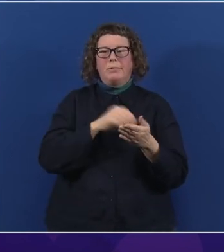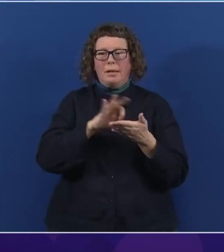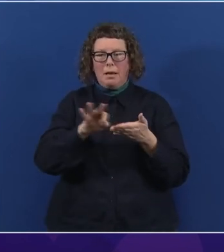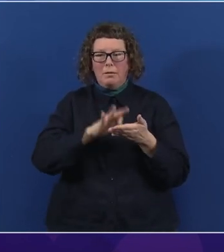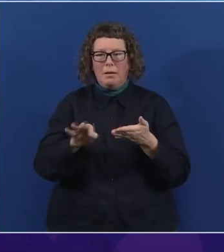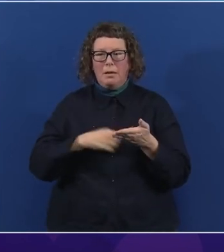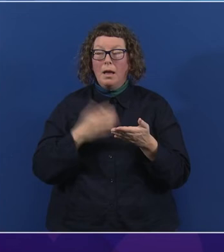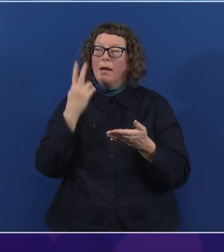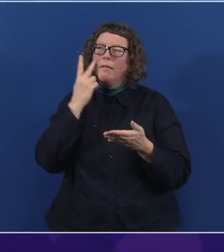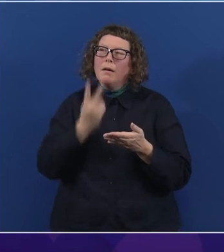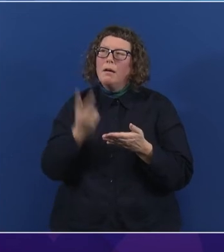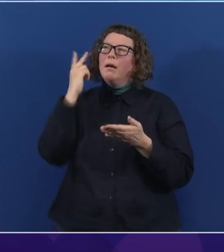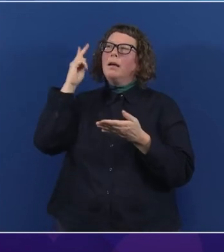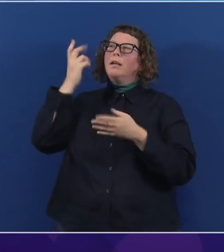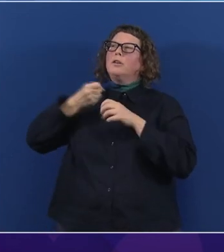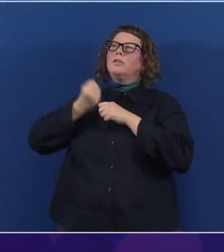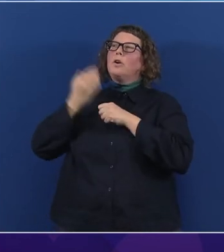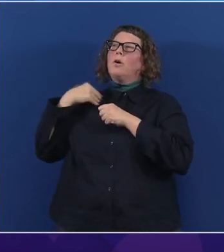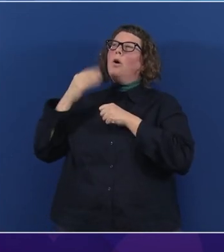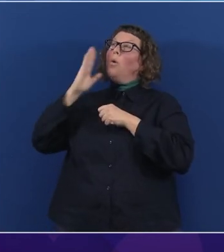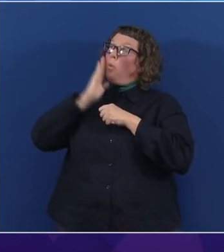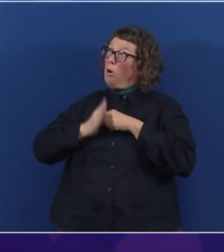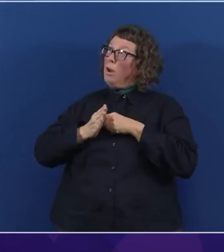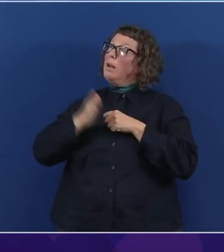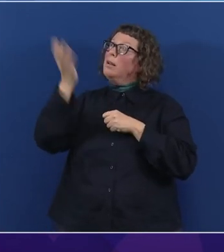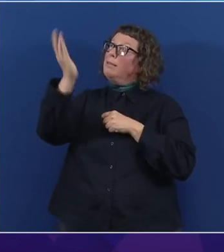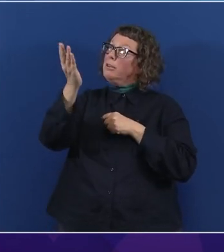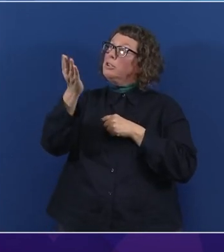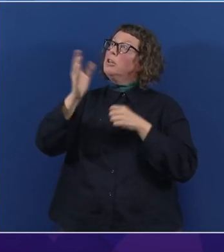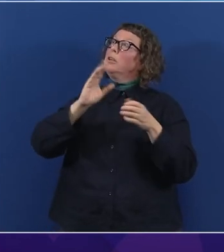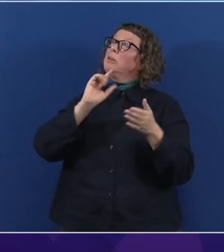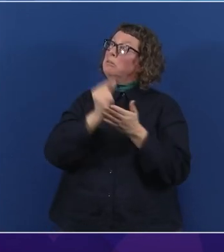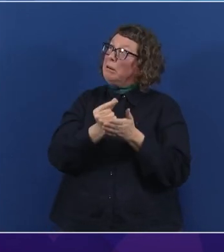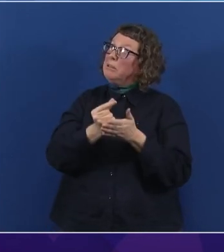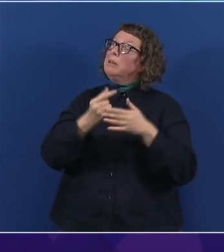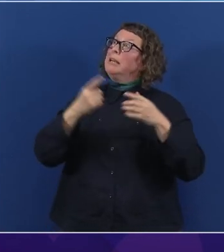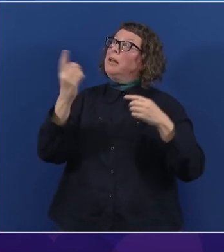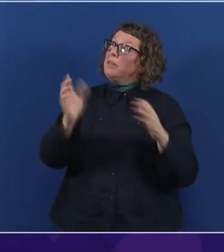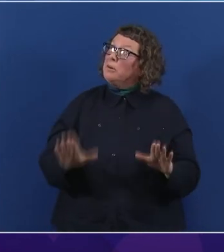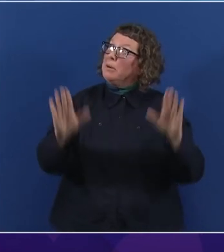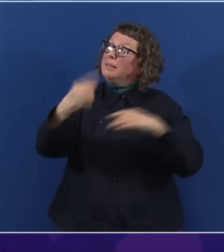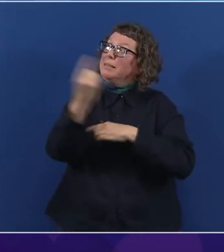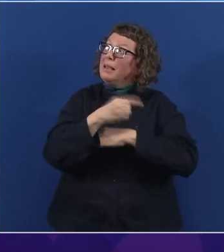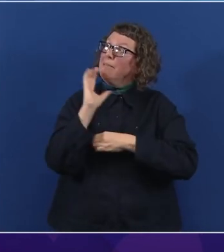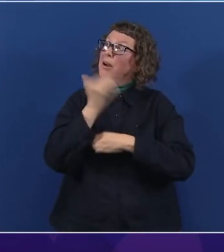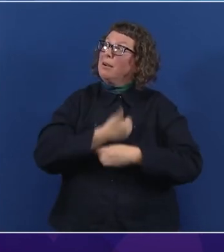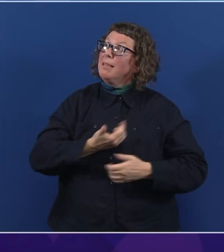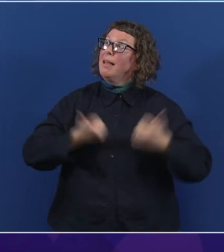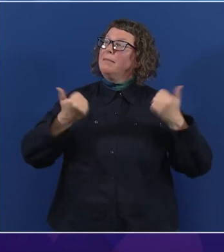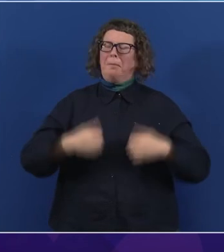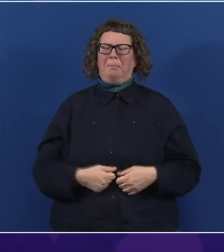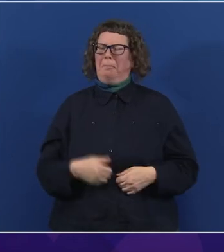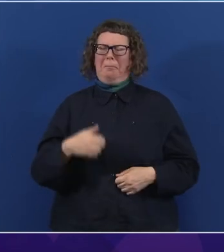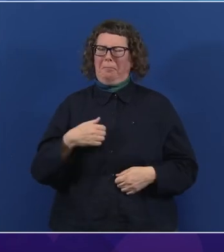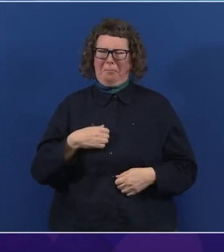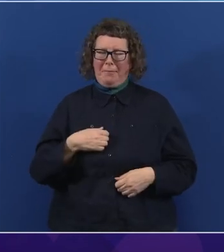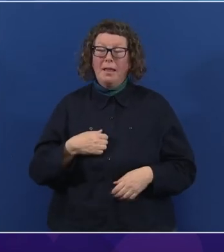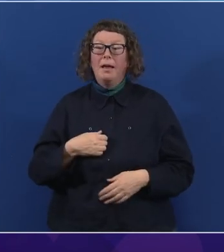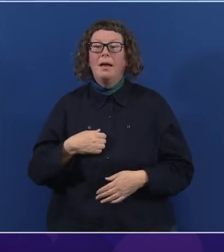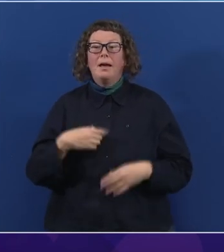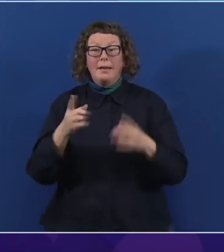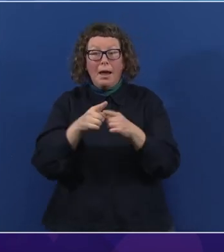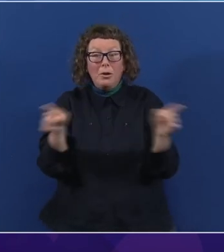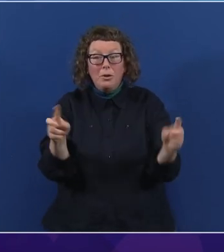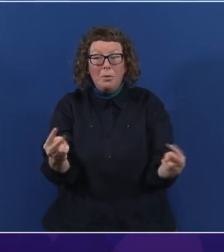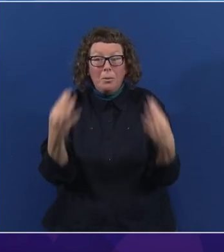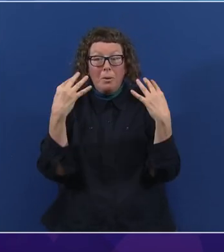never imagined that I have the honor to speak on behalf of all of you on one of the greatest days of our lives. You may be thinking, this guy's about to talk